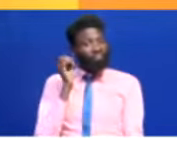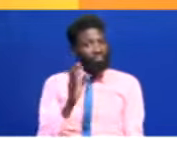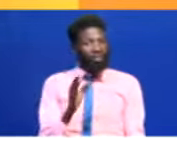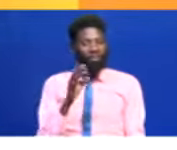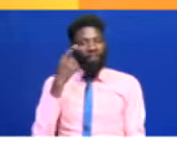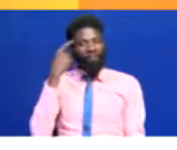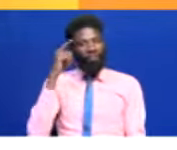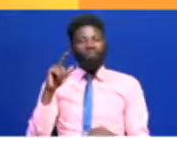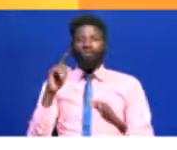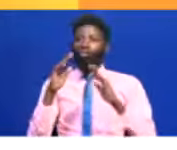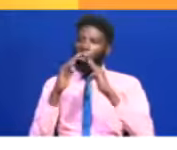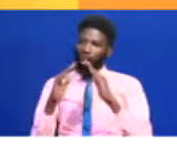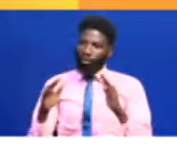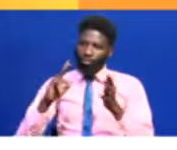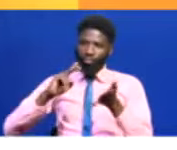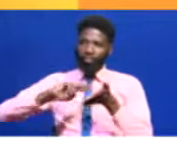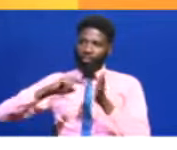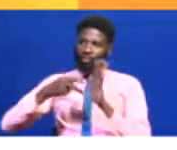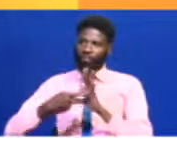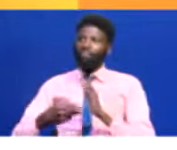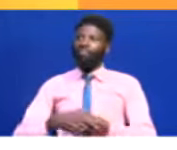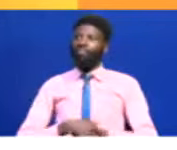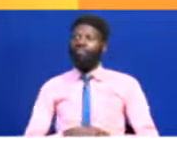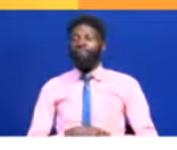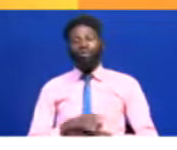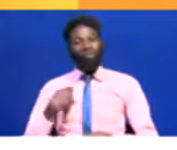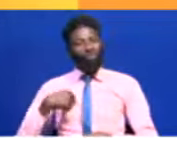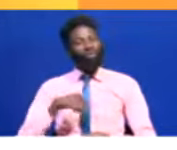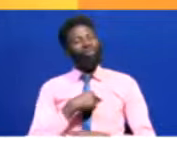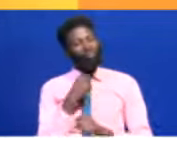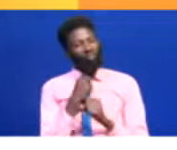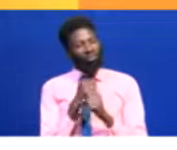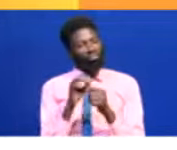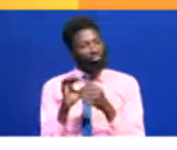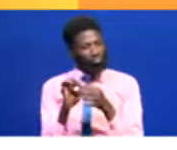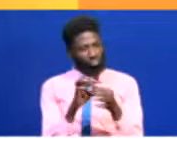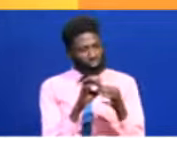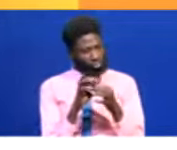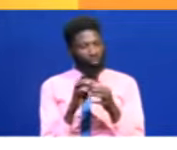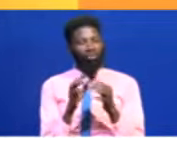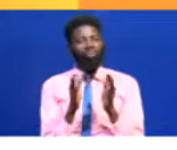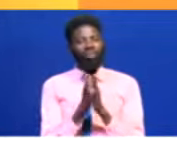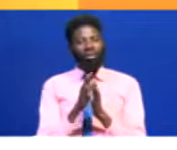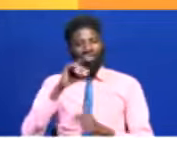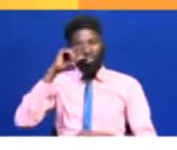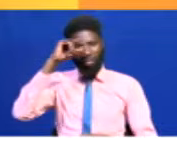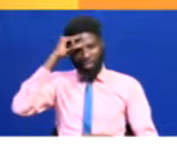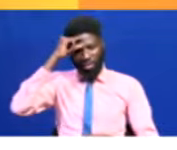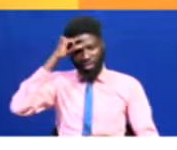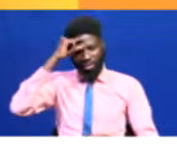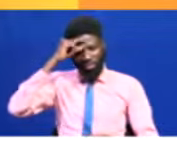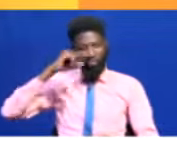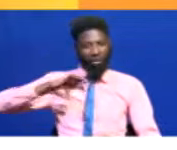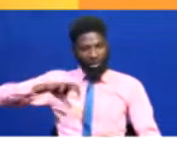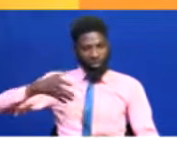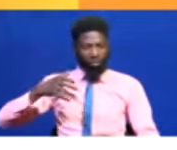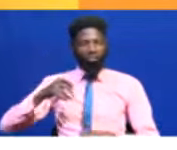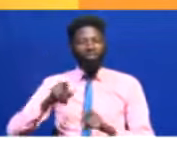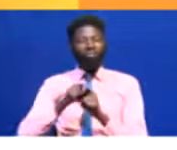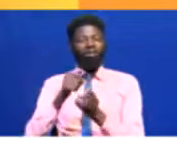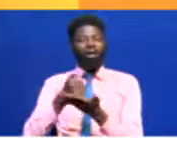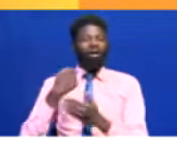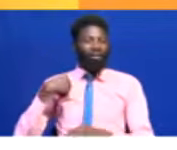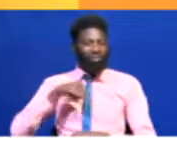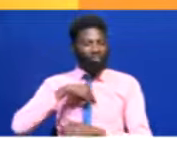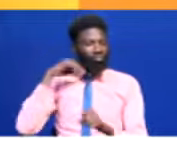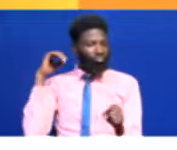housing project. Yeah, so we are working in collaboration with the county government, and that is helping us a lot.